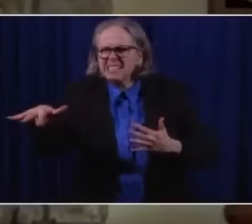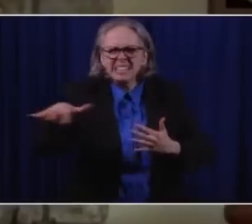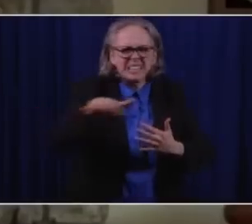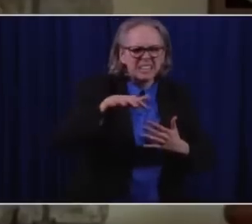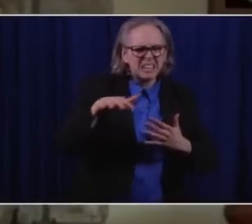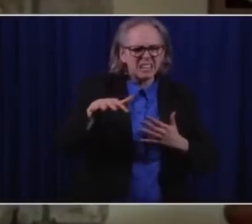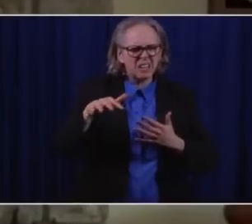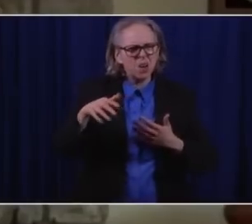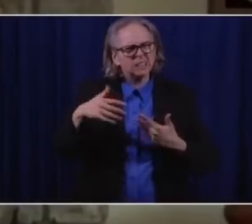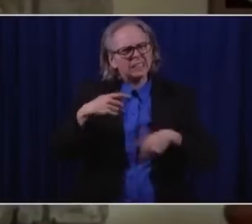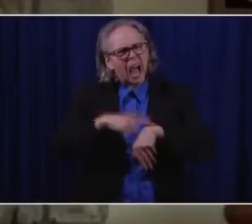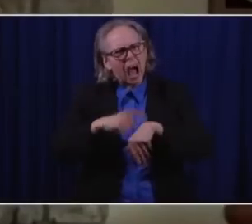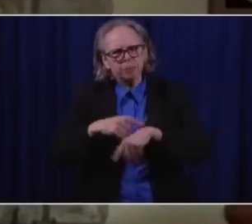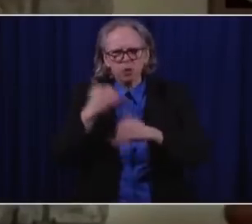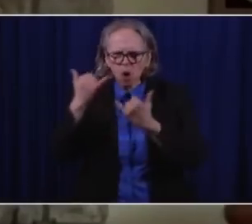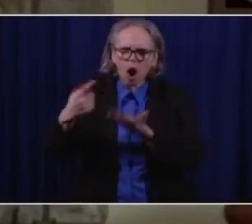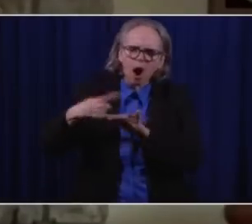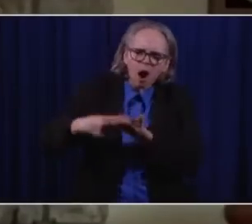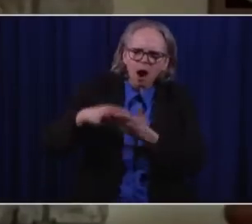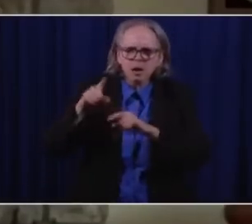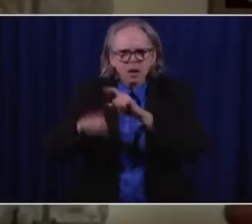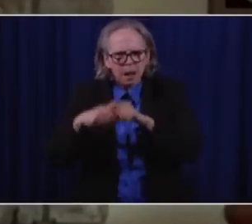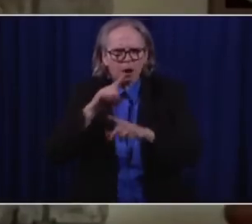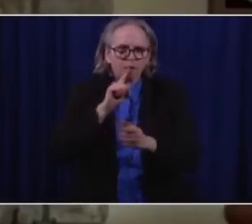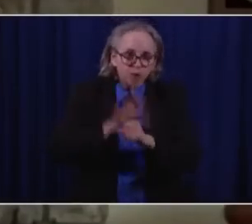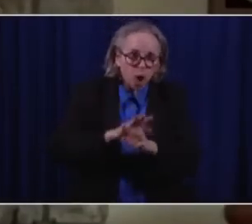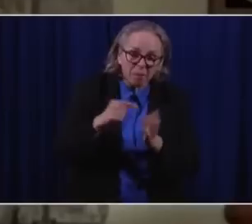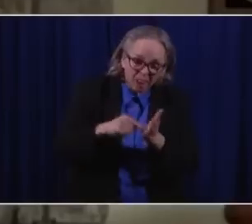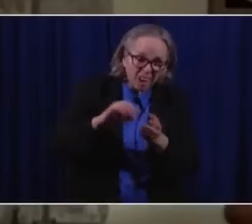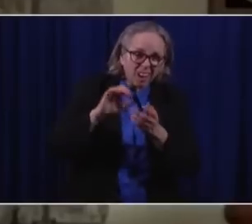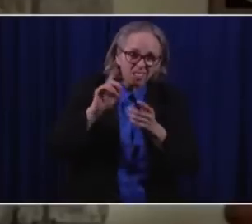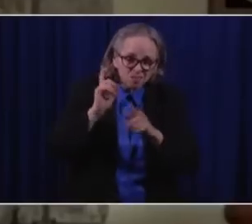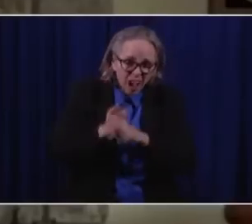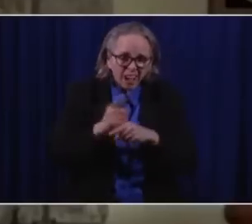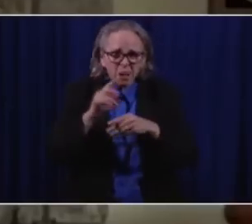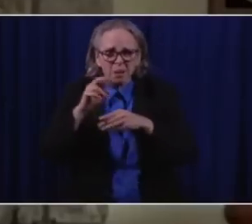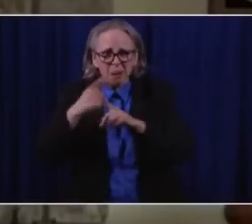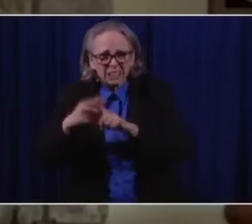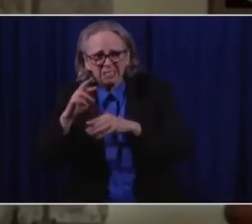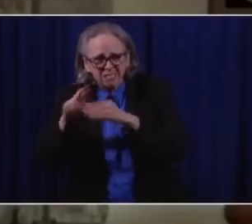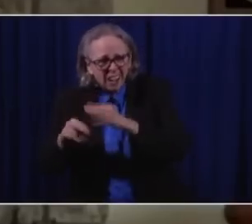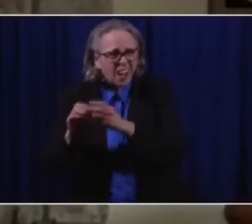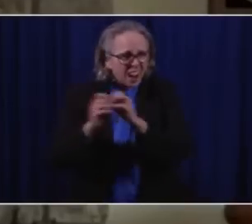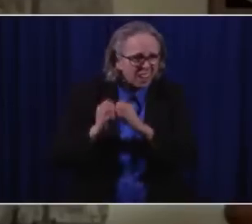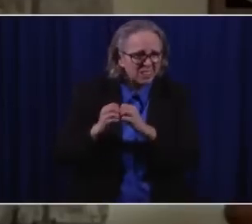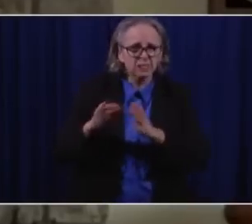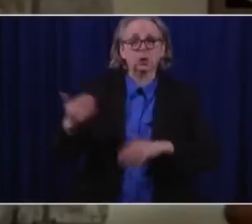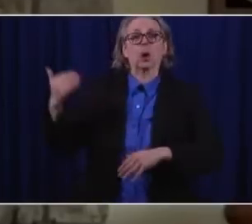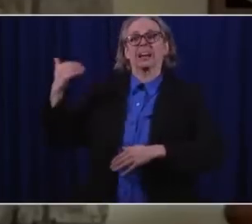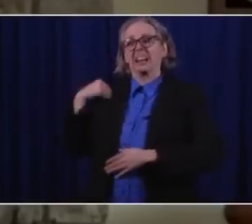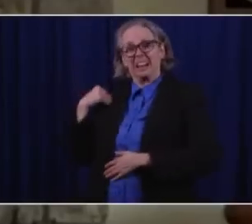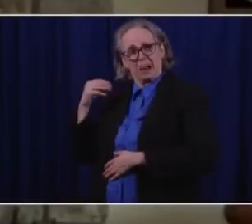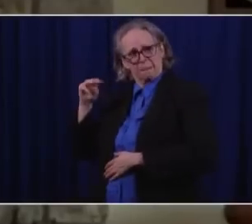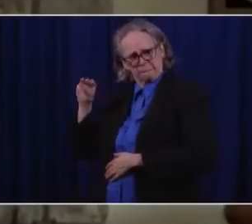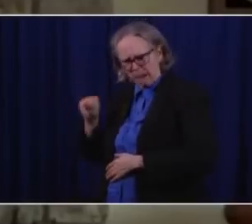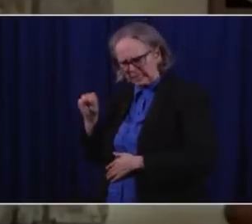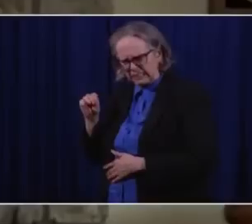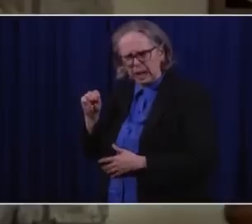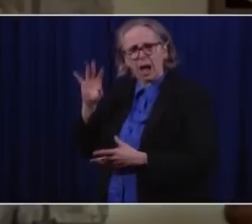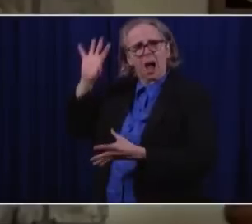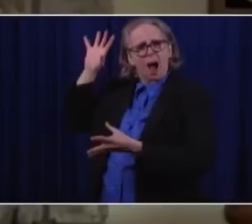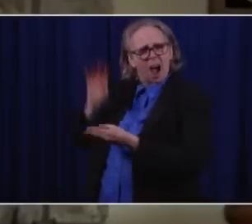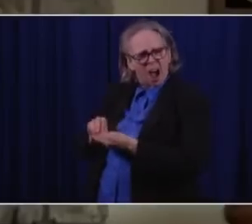Monday. With some big effort, but when we hit Monday, we couldn't clear them all. And that as